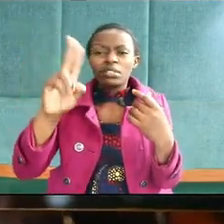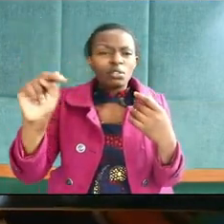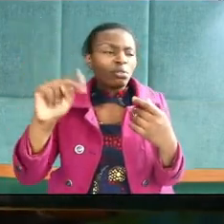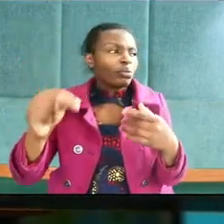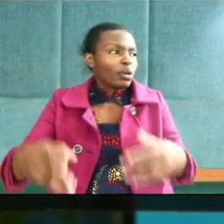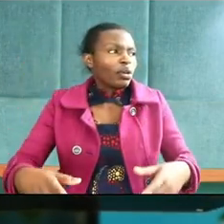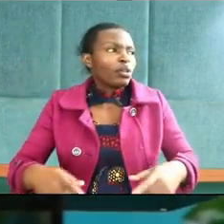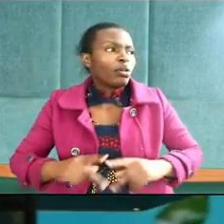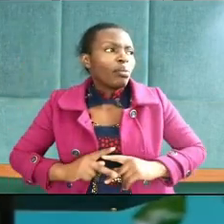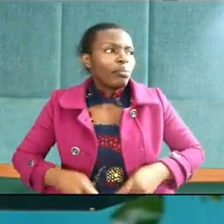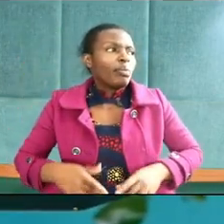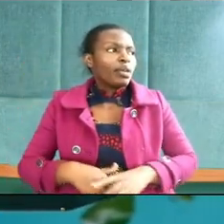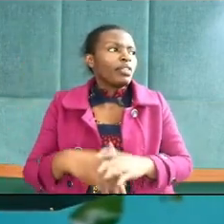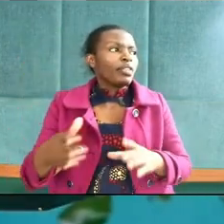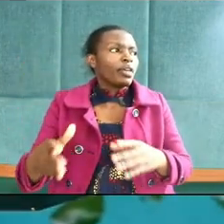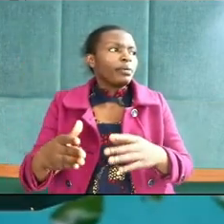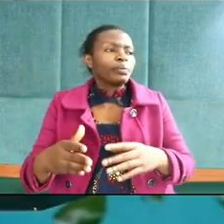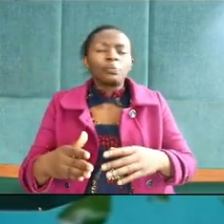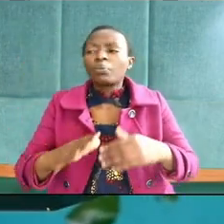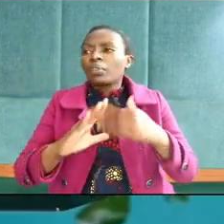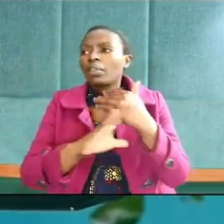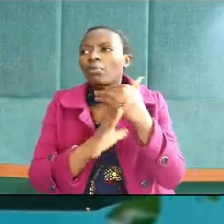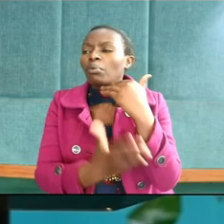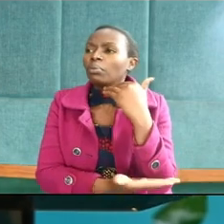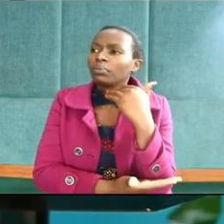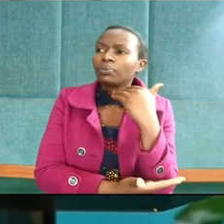In fact, there is a story that was told to me.